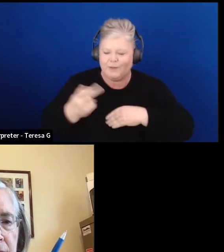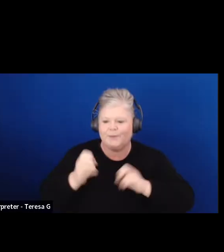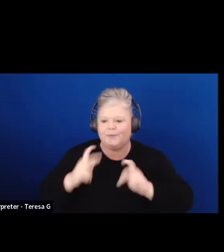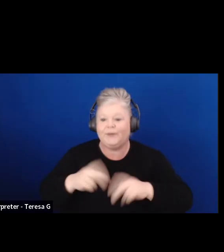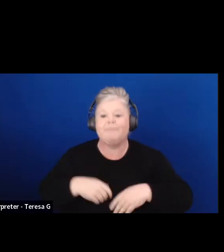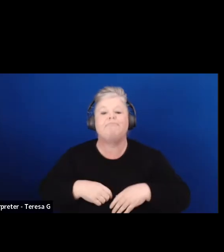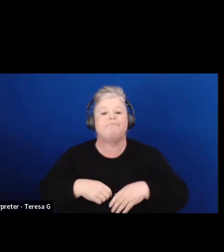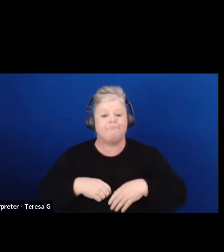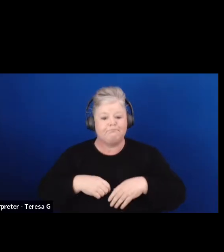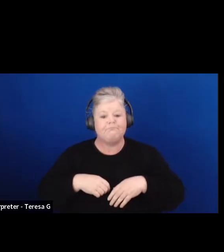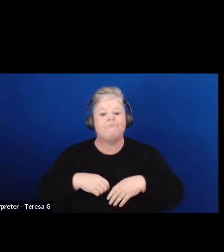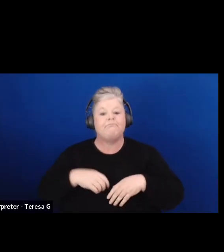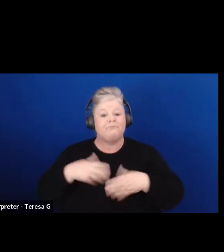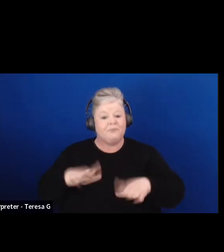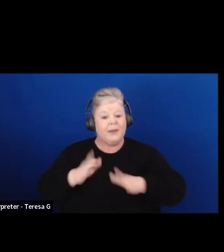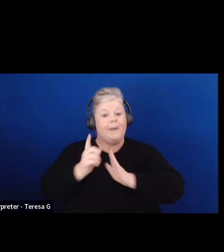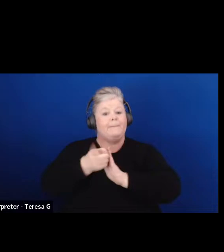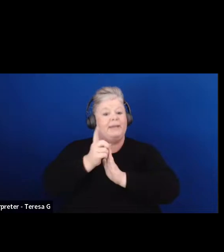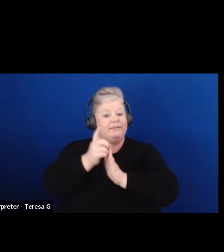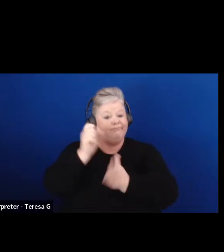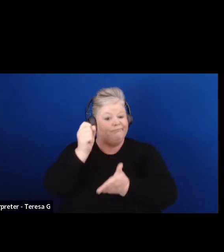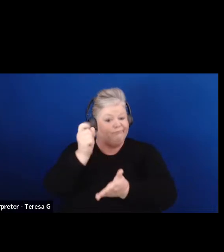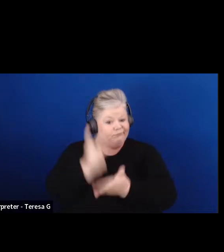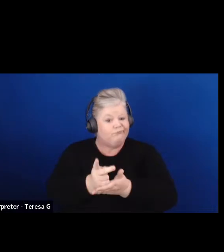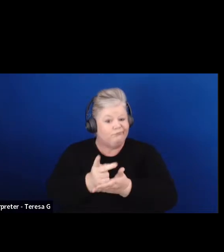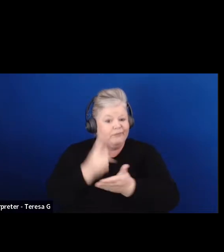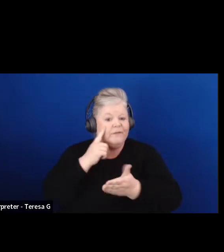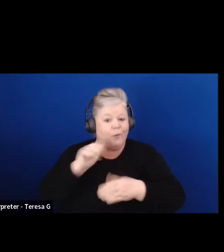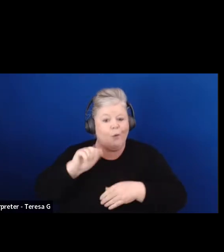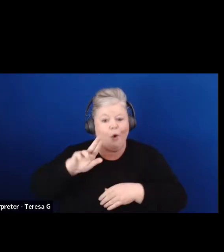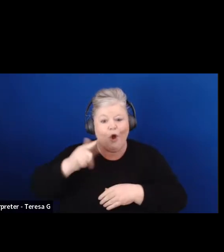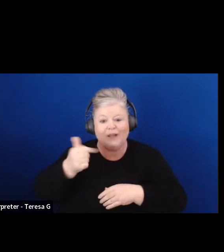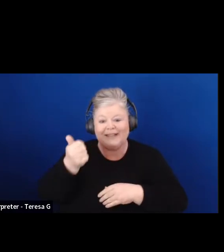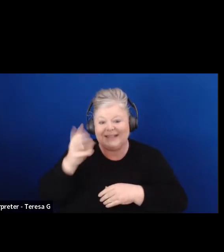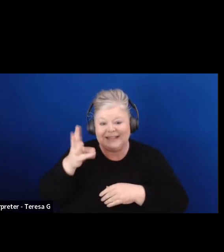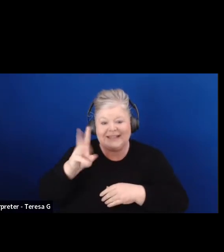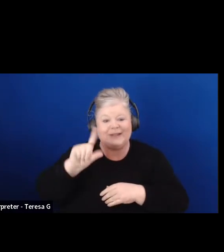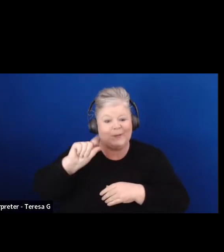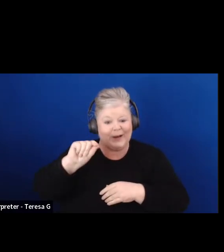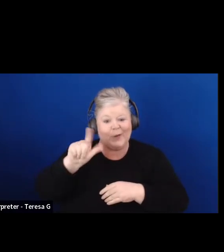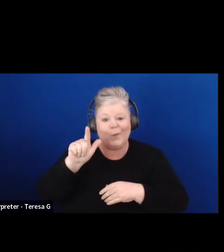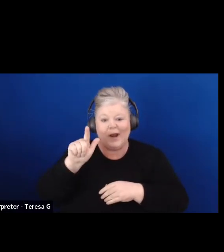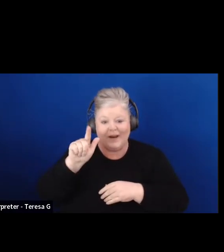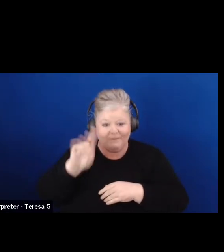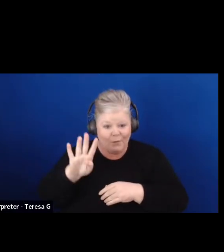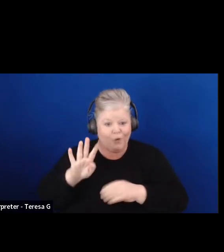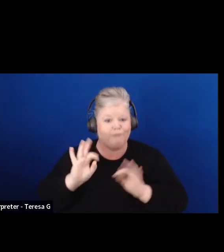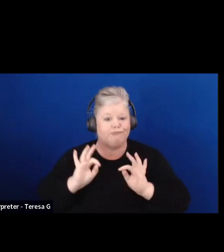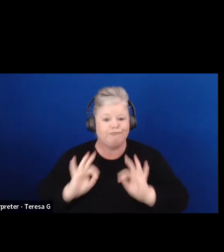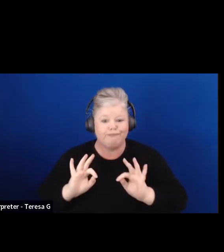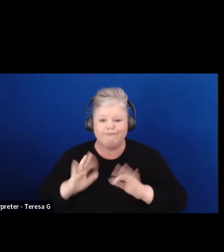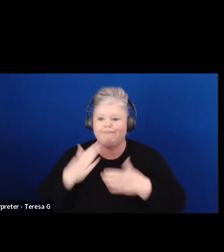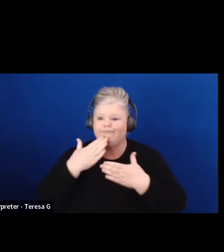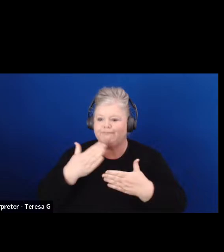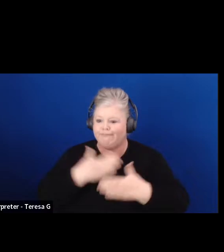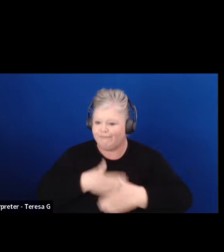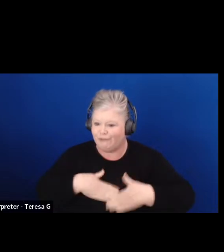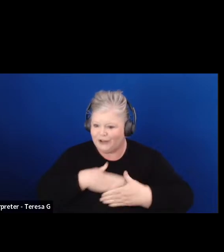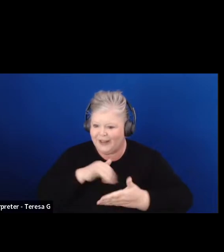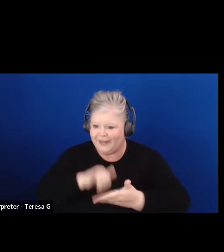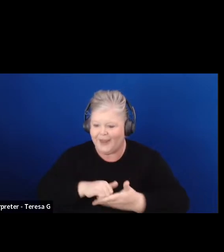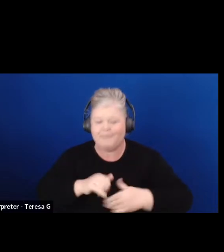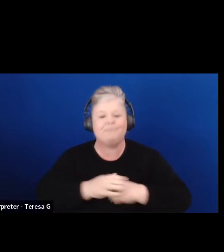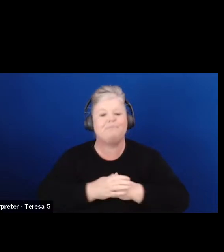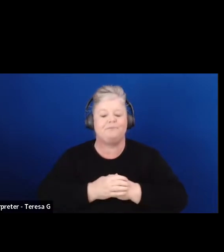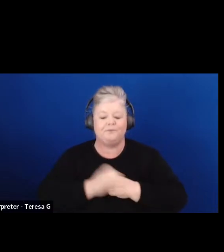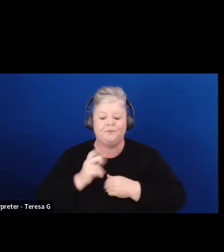have been approved for August 16th, 2024 as is. Appreciate that very much. All